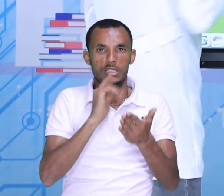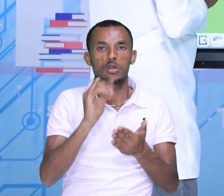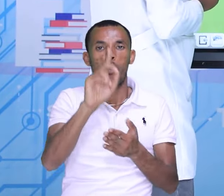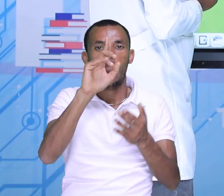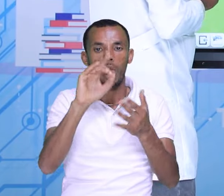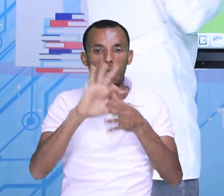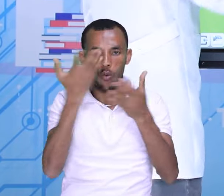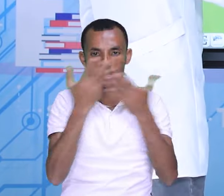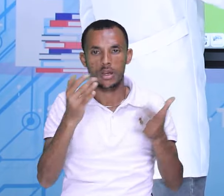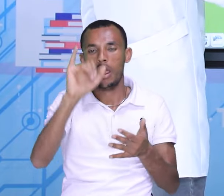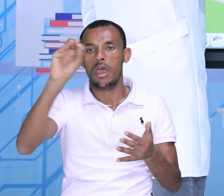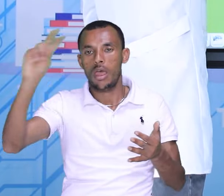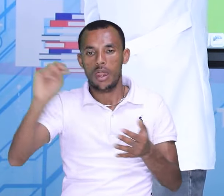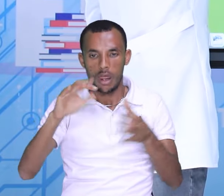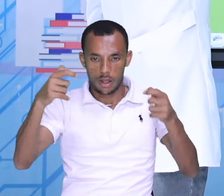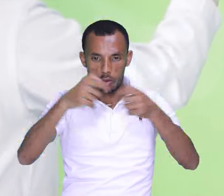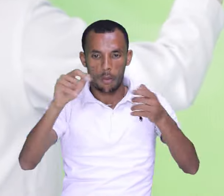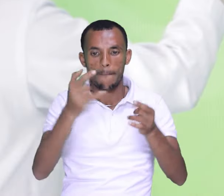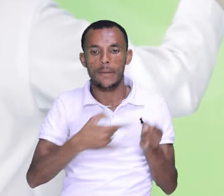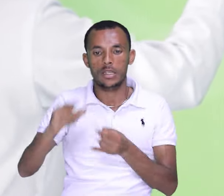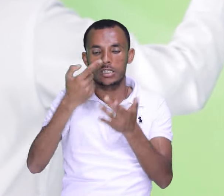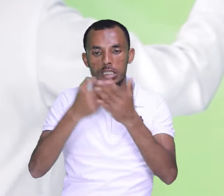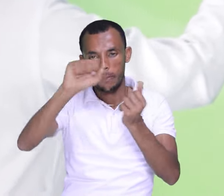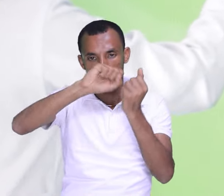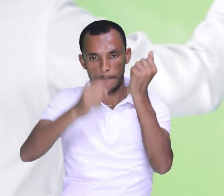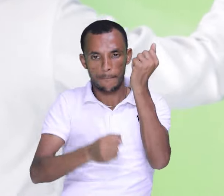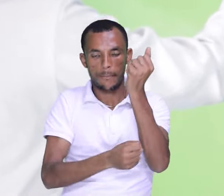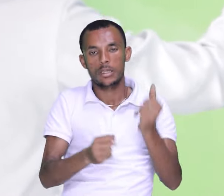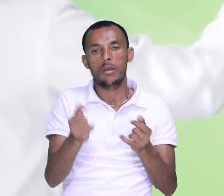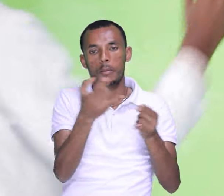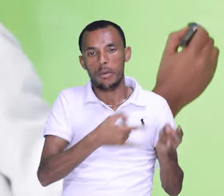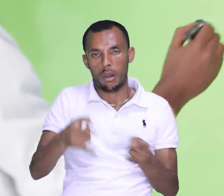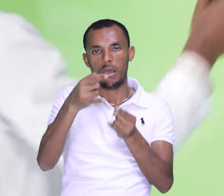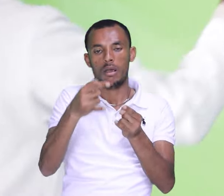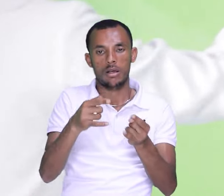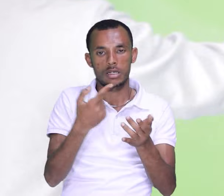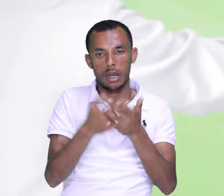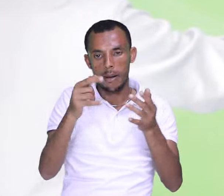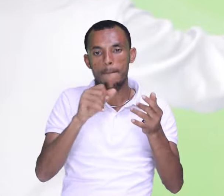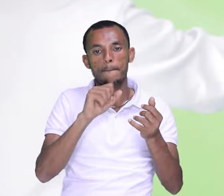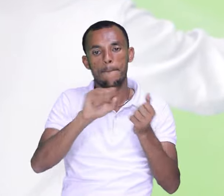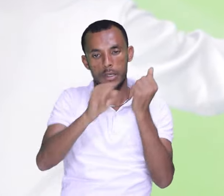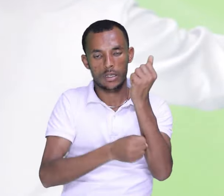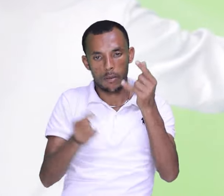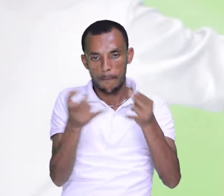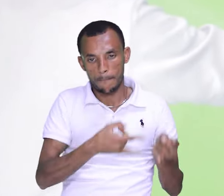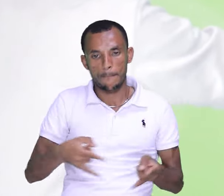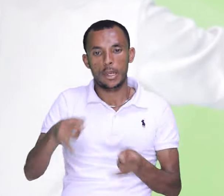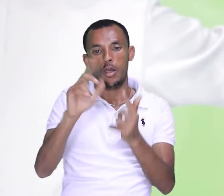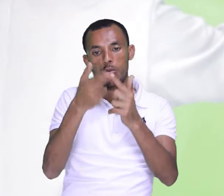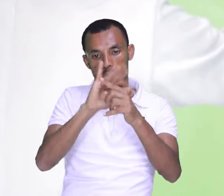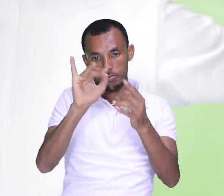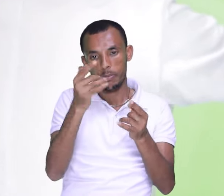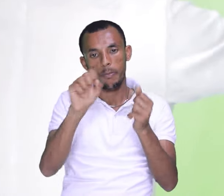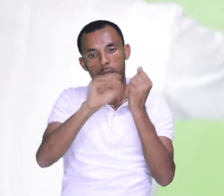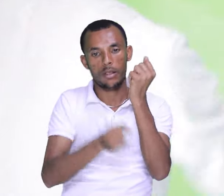one equation in ion electron method. This is in basic media, because the first example is in acidic media. This one is in basic